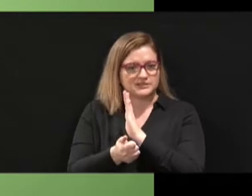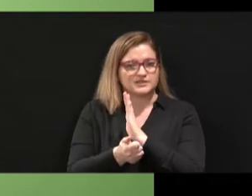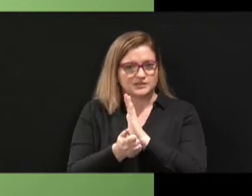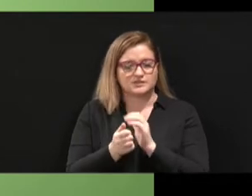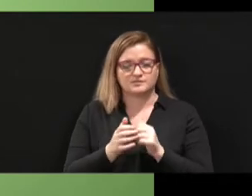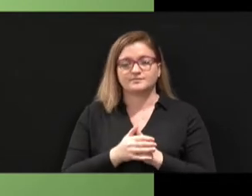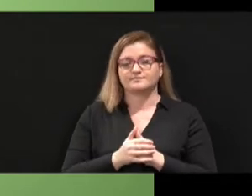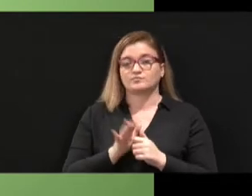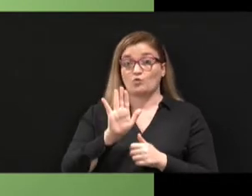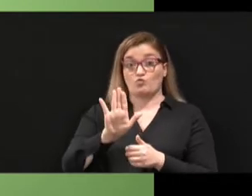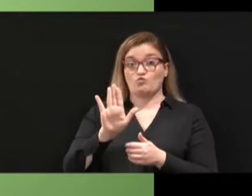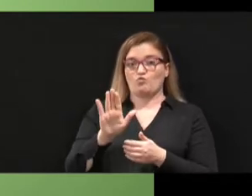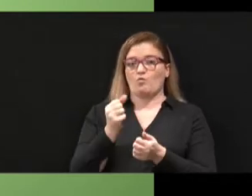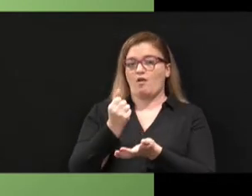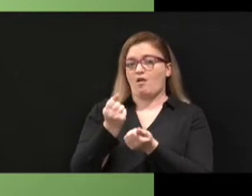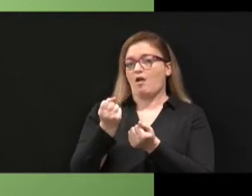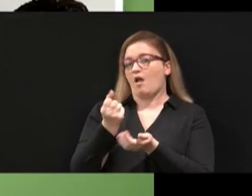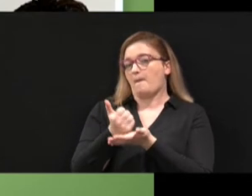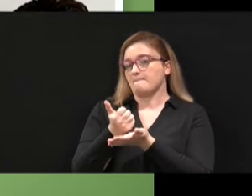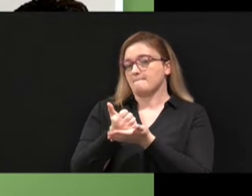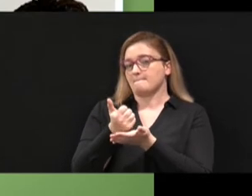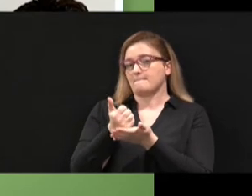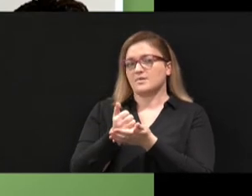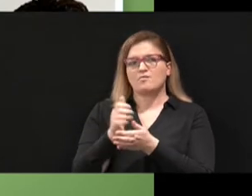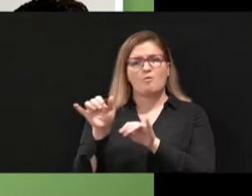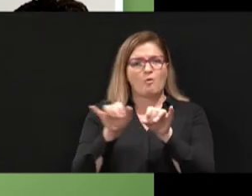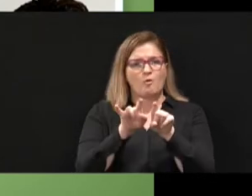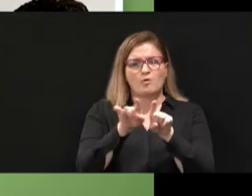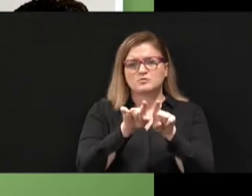also have all sorts of wonderful strengths.